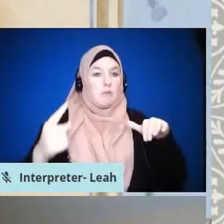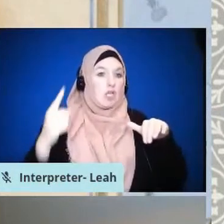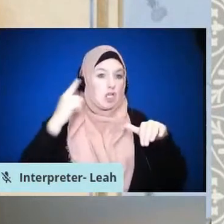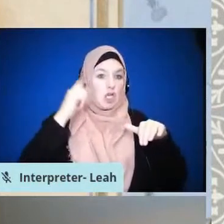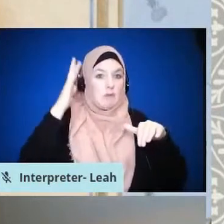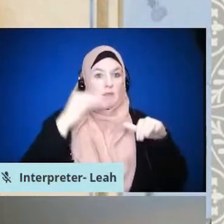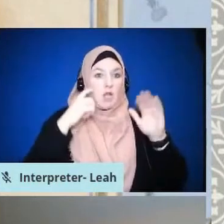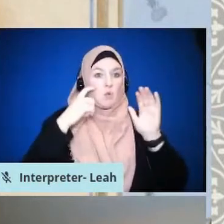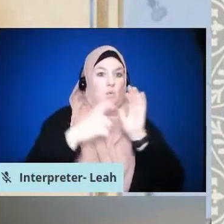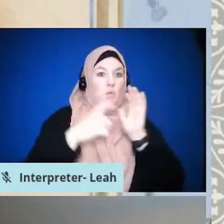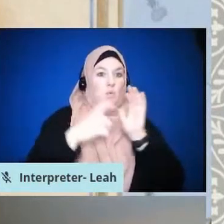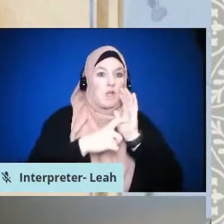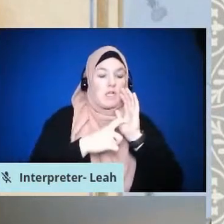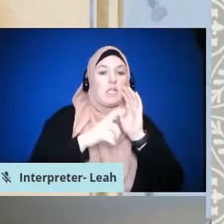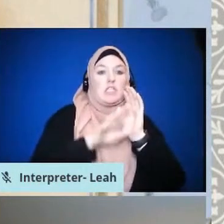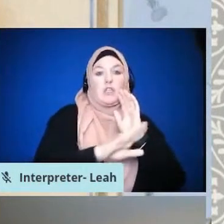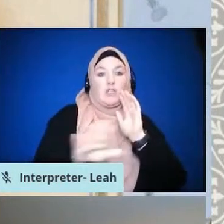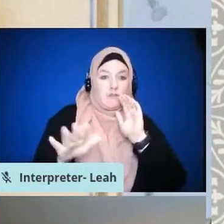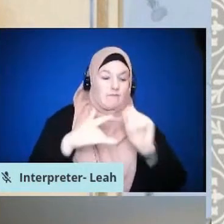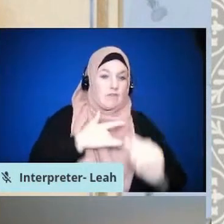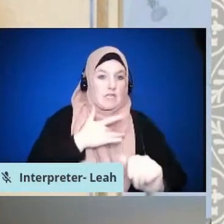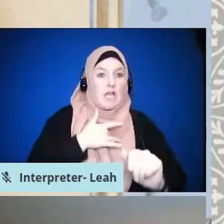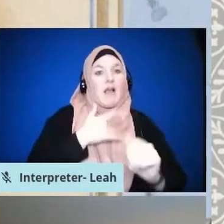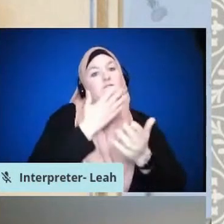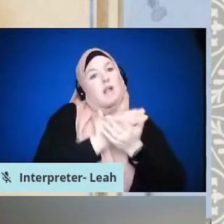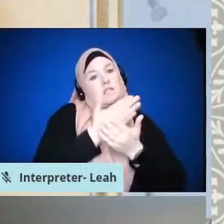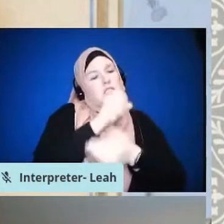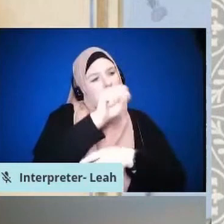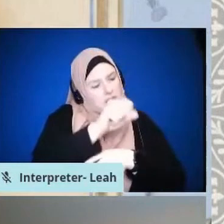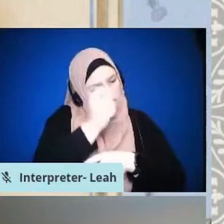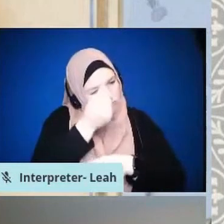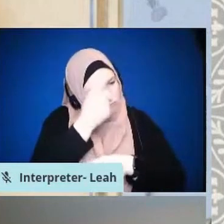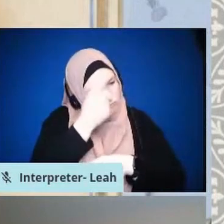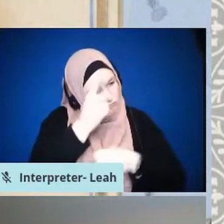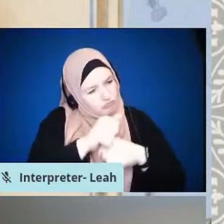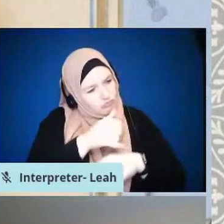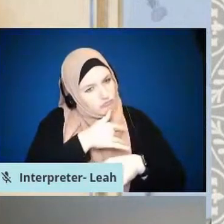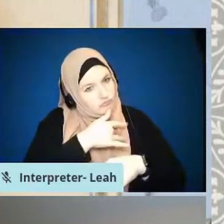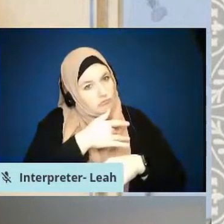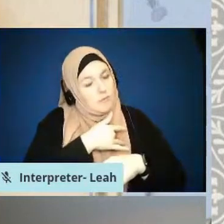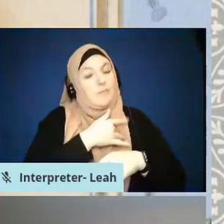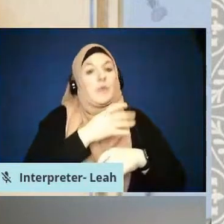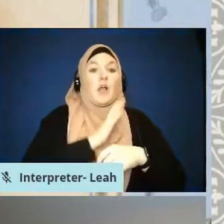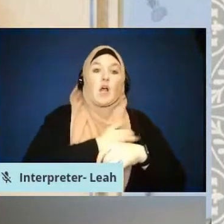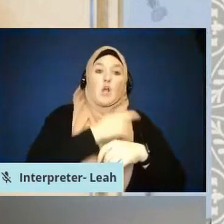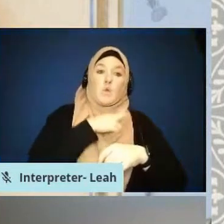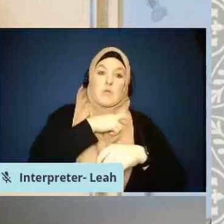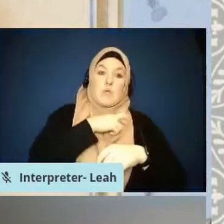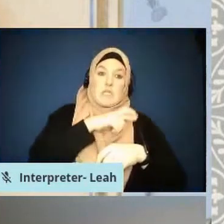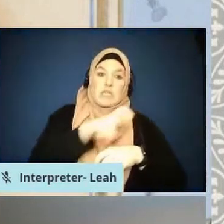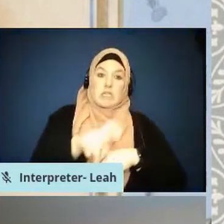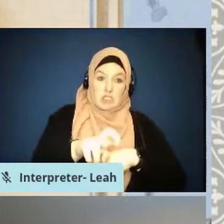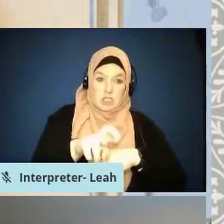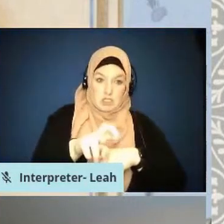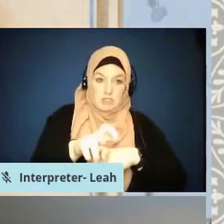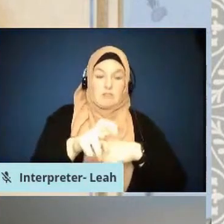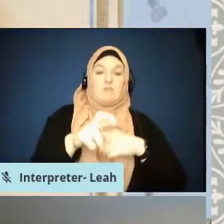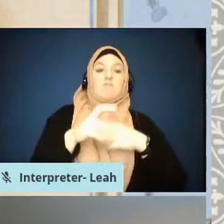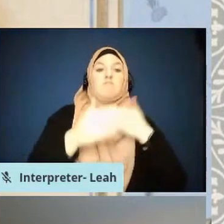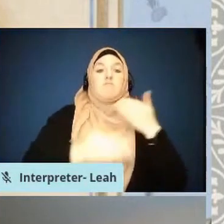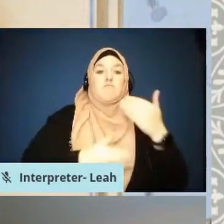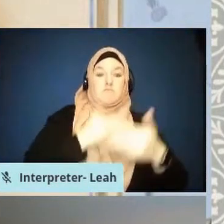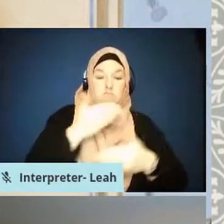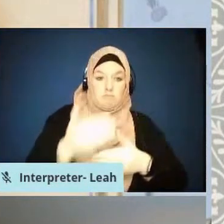by recognizing their feelings and validating them. Therefore, our religious discourse that we are using